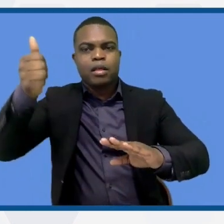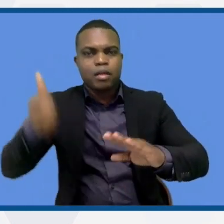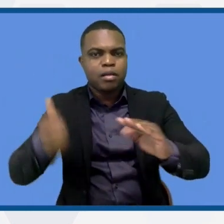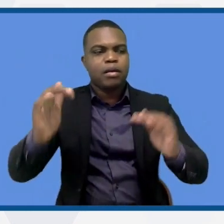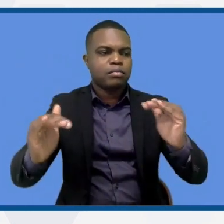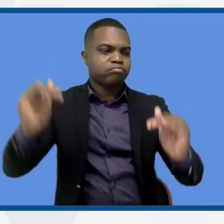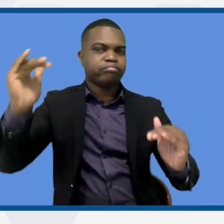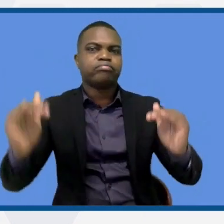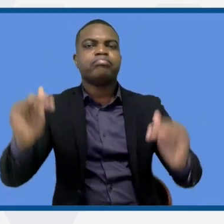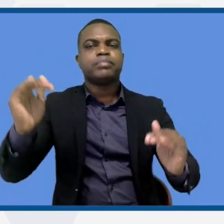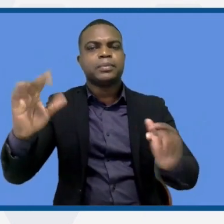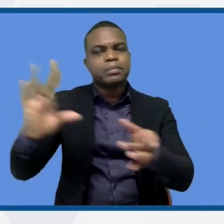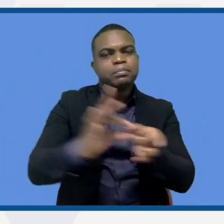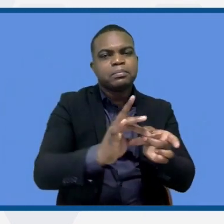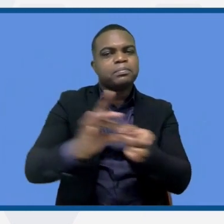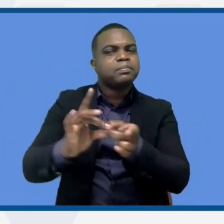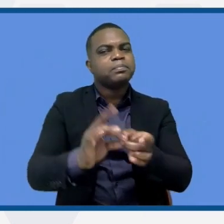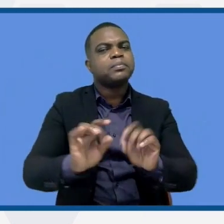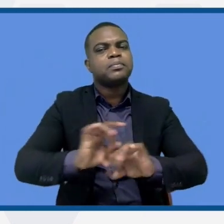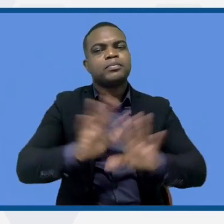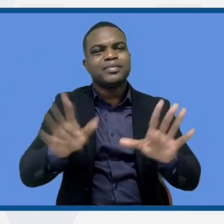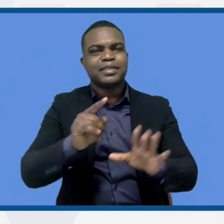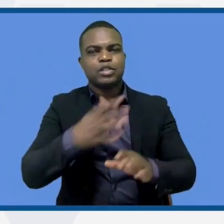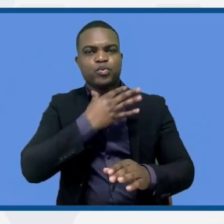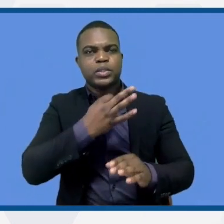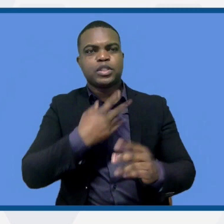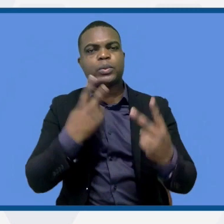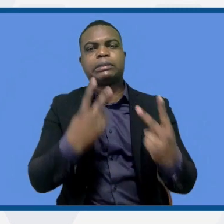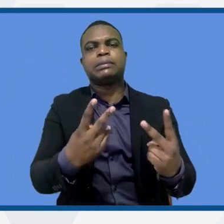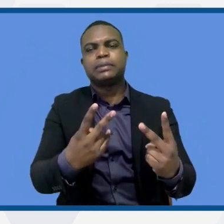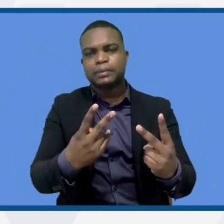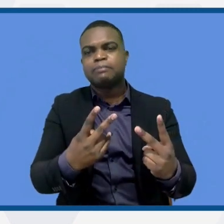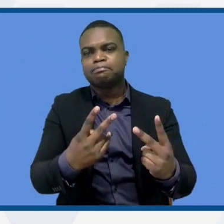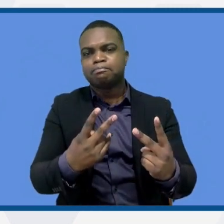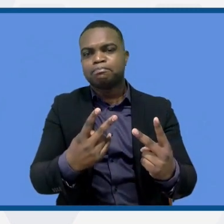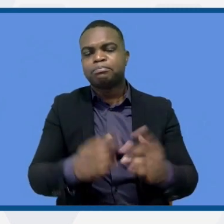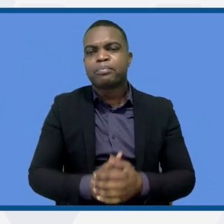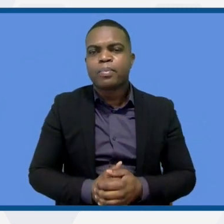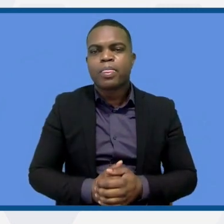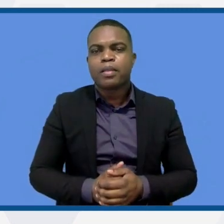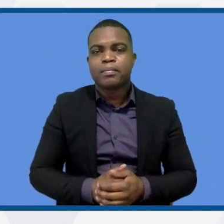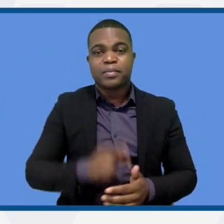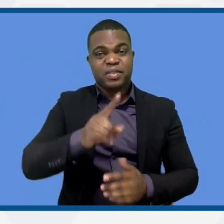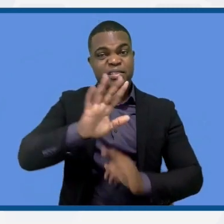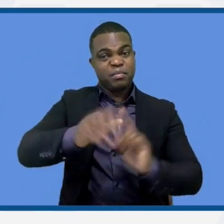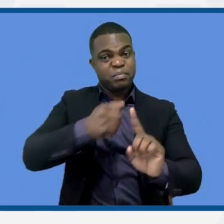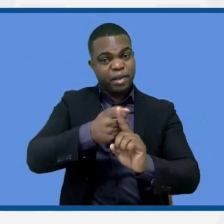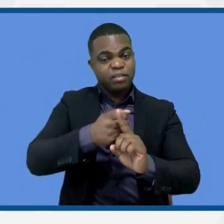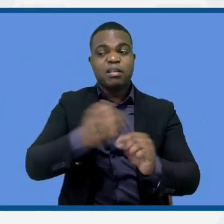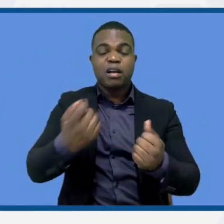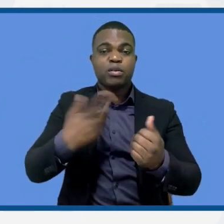damage or loss of functionality in a social context. In a degraded